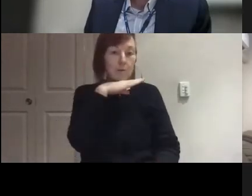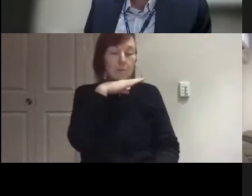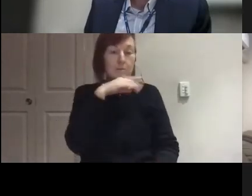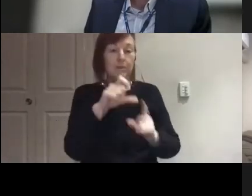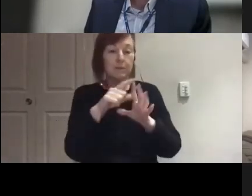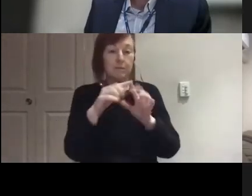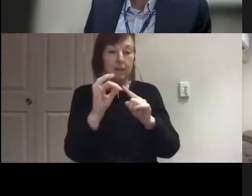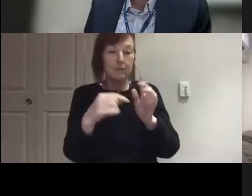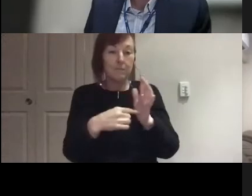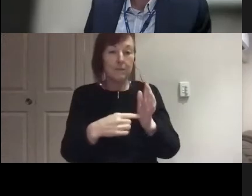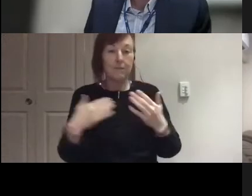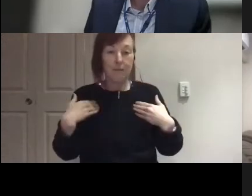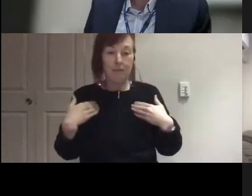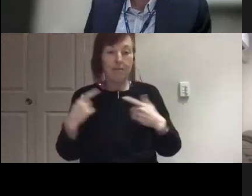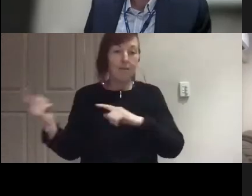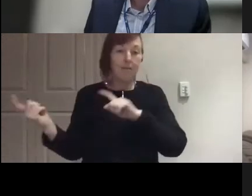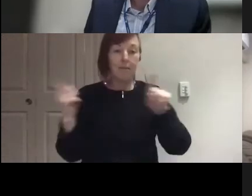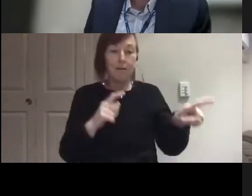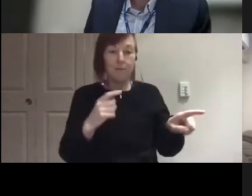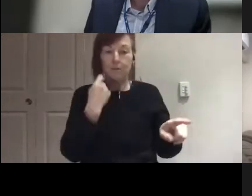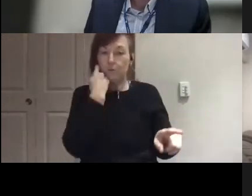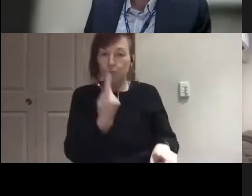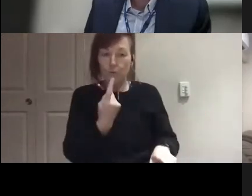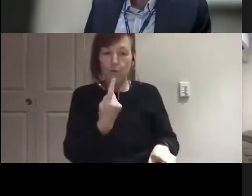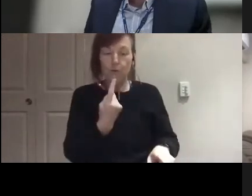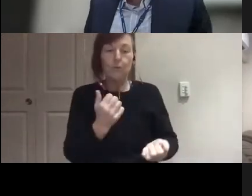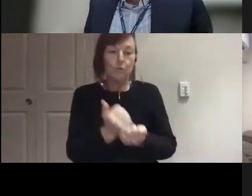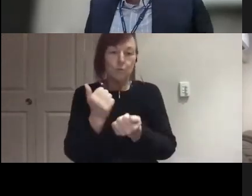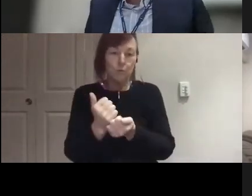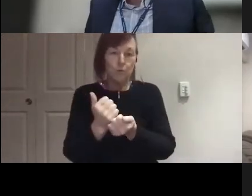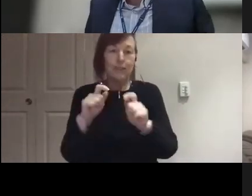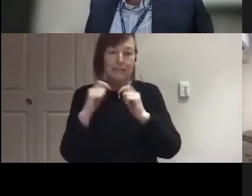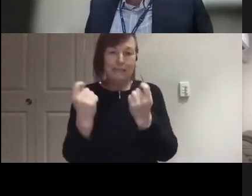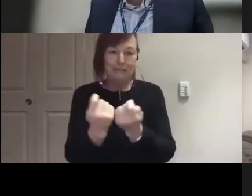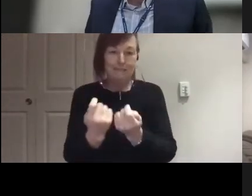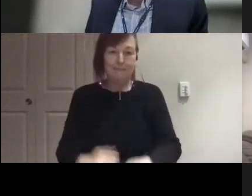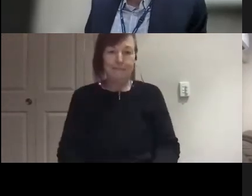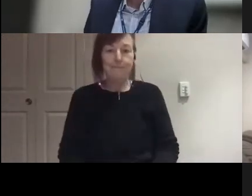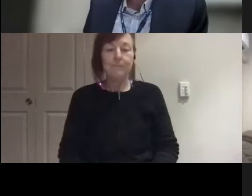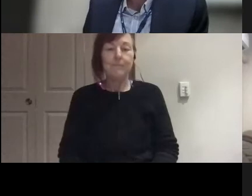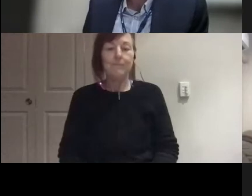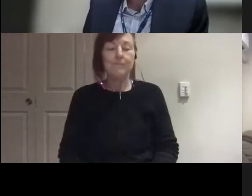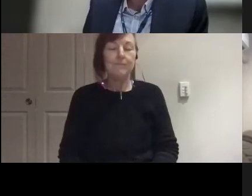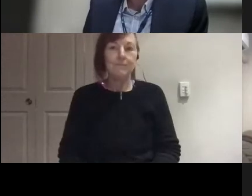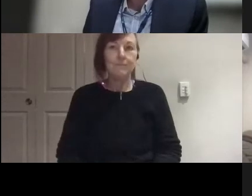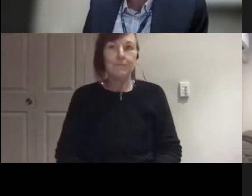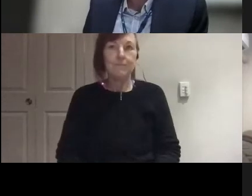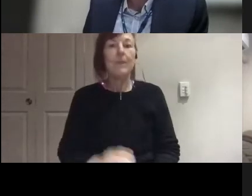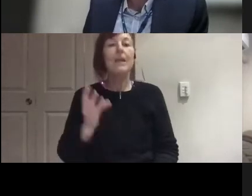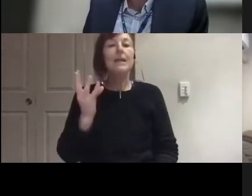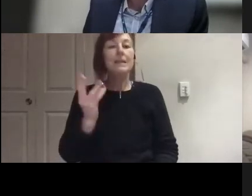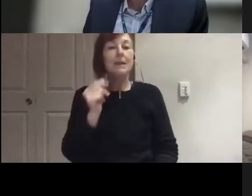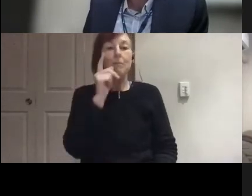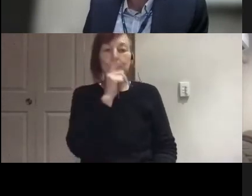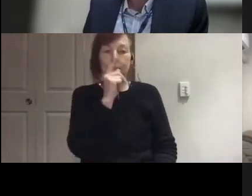but we do need some support right across those critical services. So for those areas where we've had to cancel people's appointments this